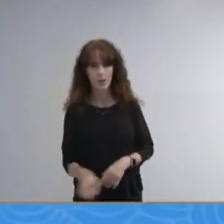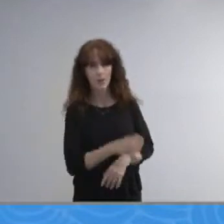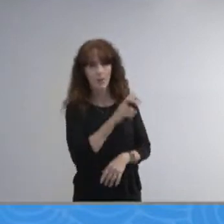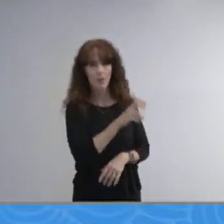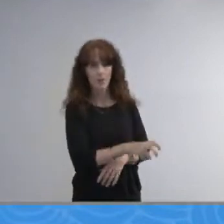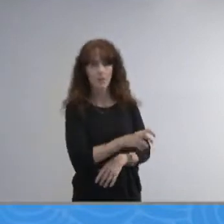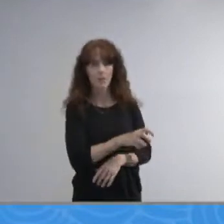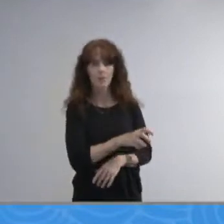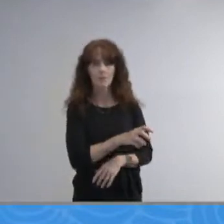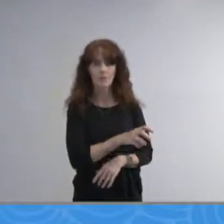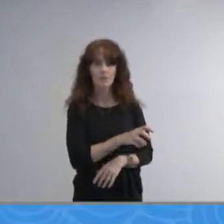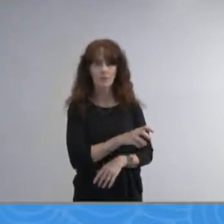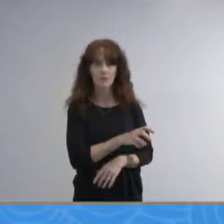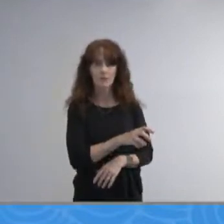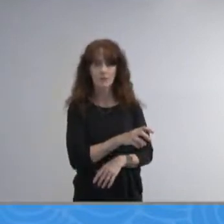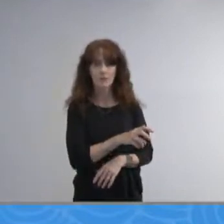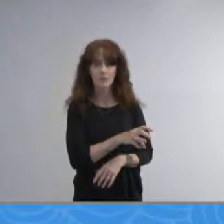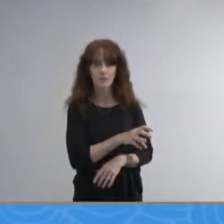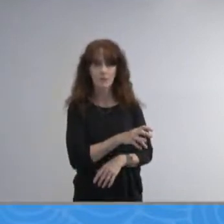our